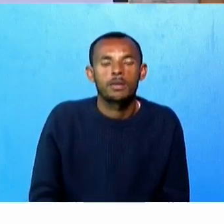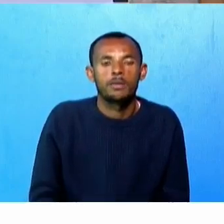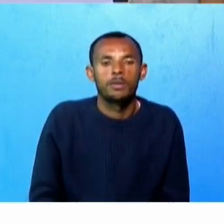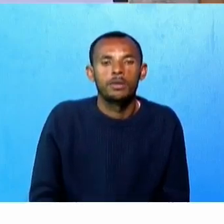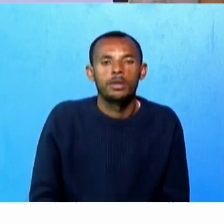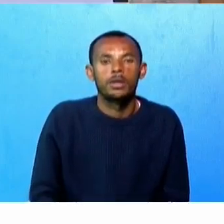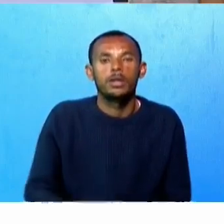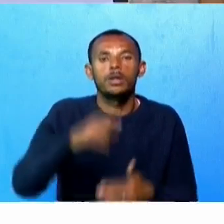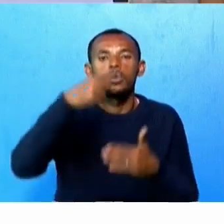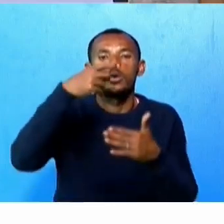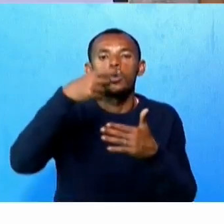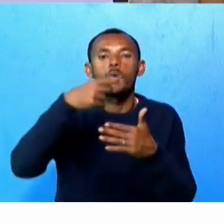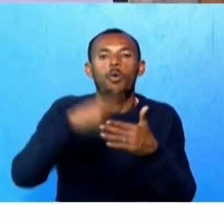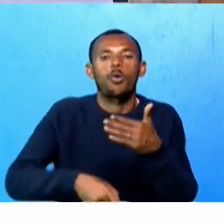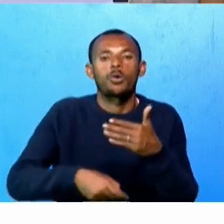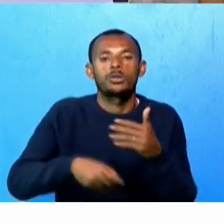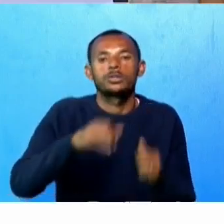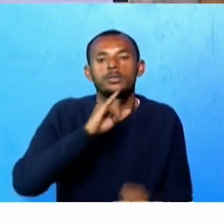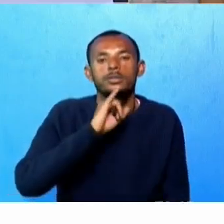costs